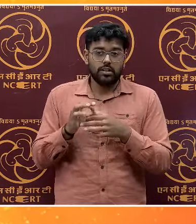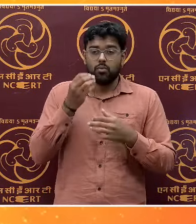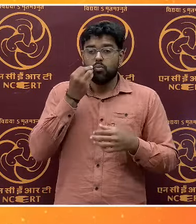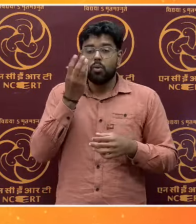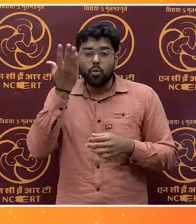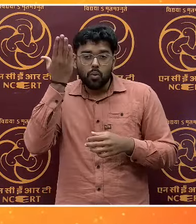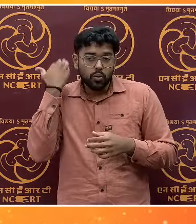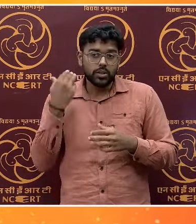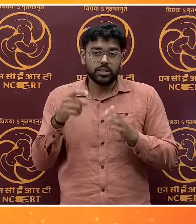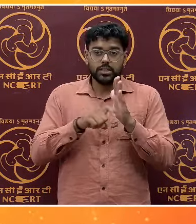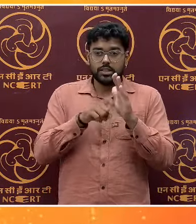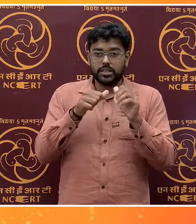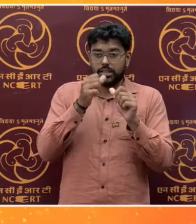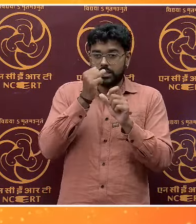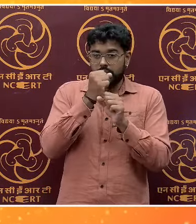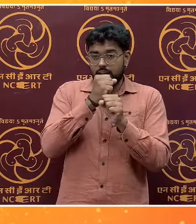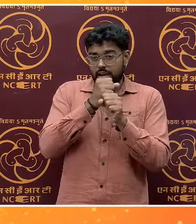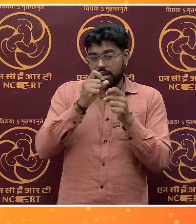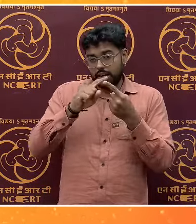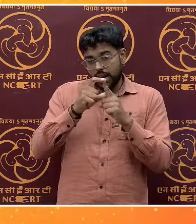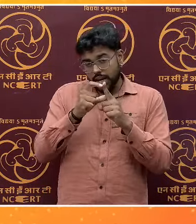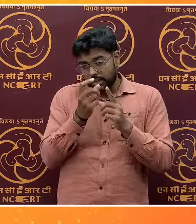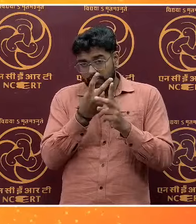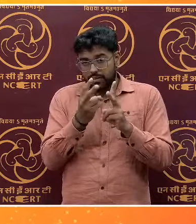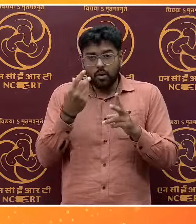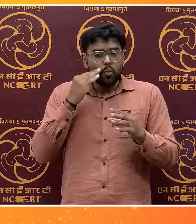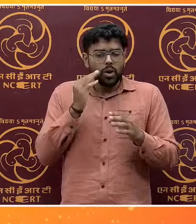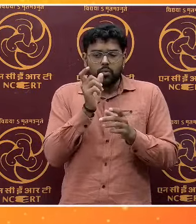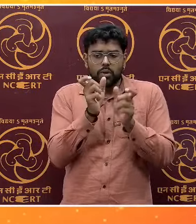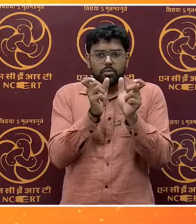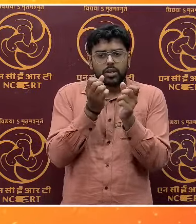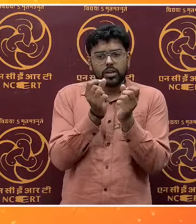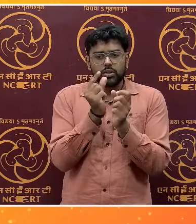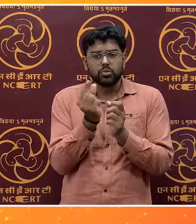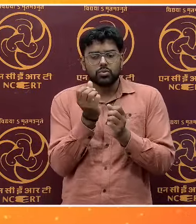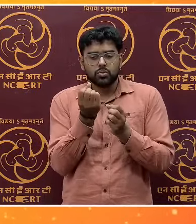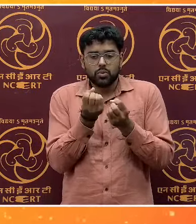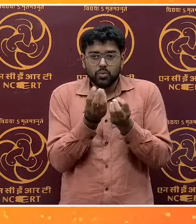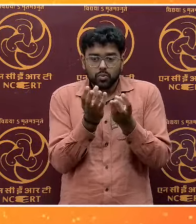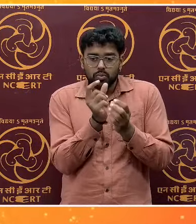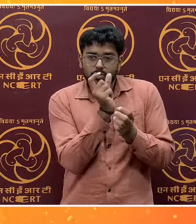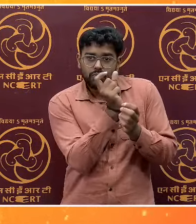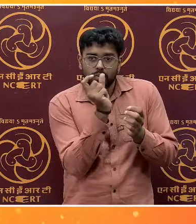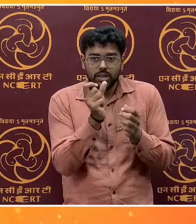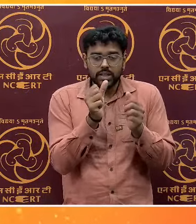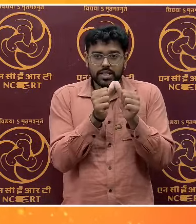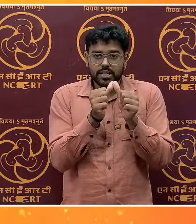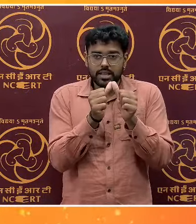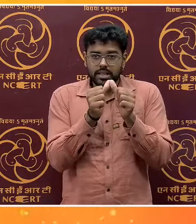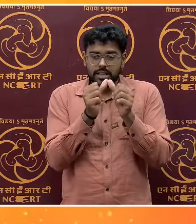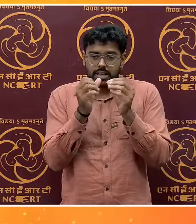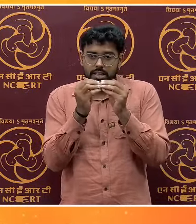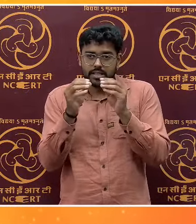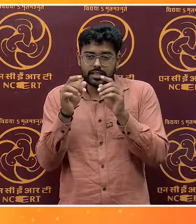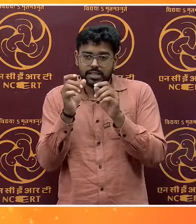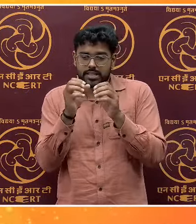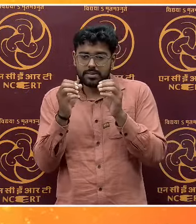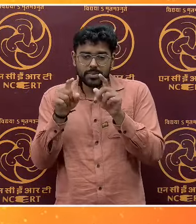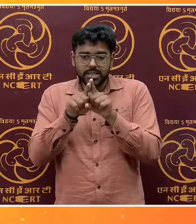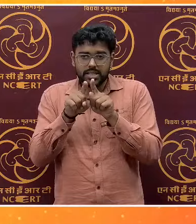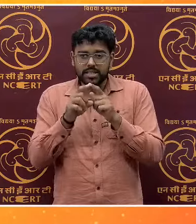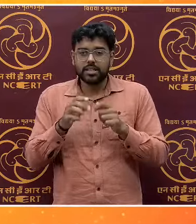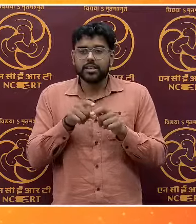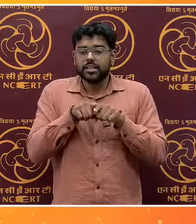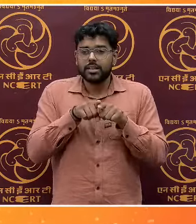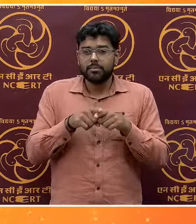ragged, and grey. And I think when we use two words which are starting from the same alphabet, Yes, that's also an example of alliteration, yes. like our